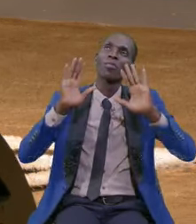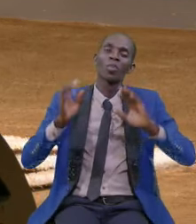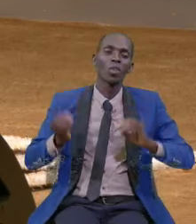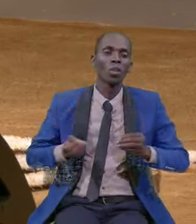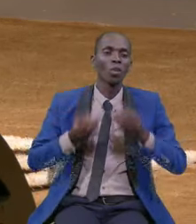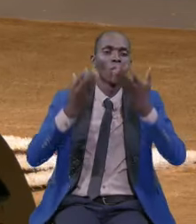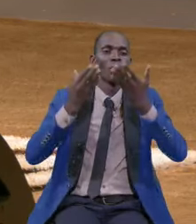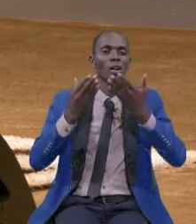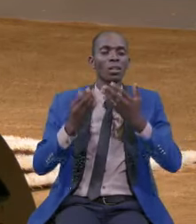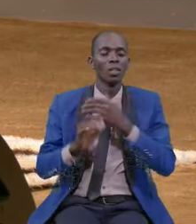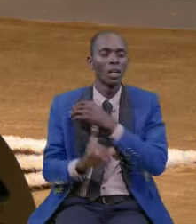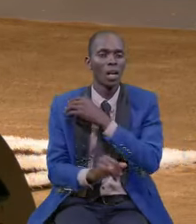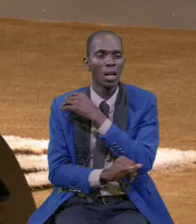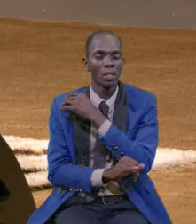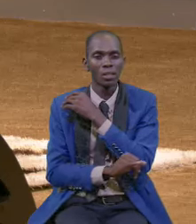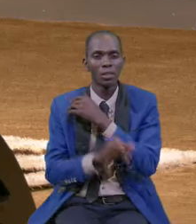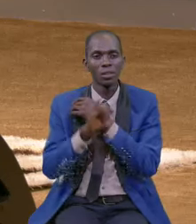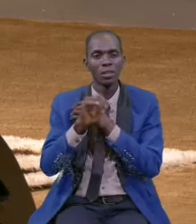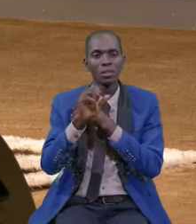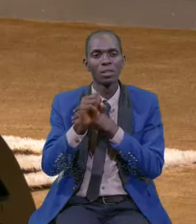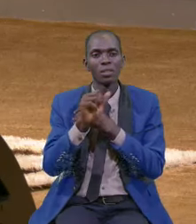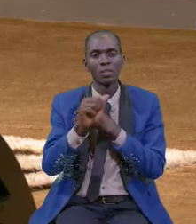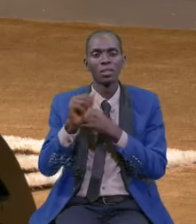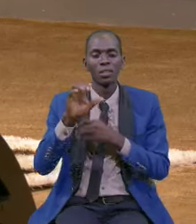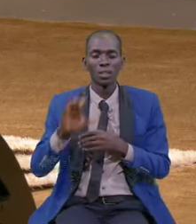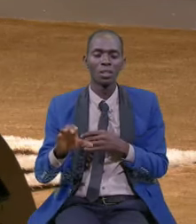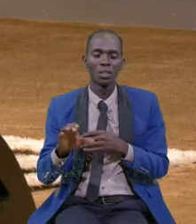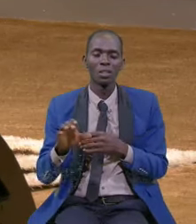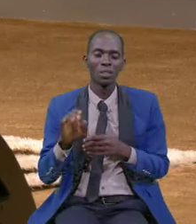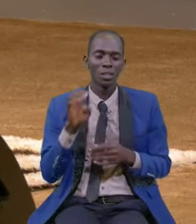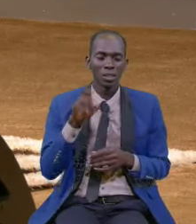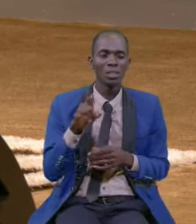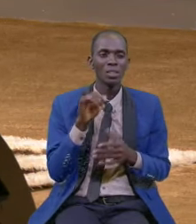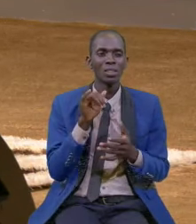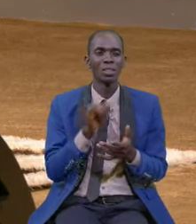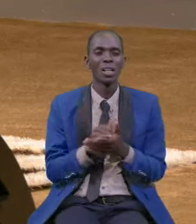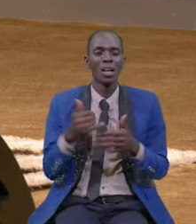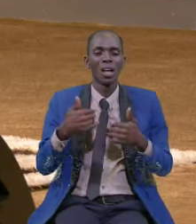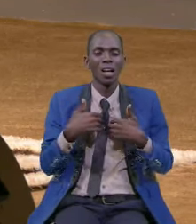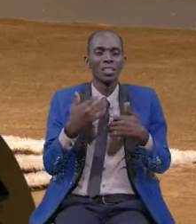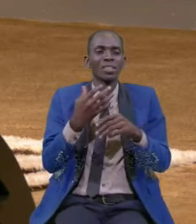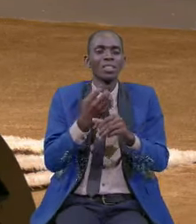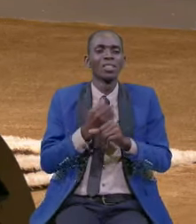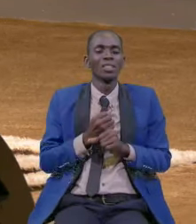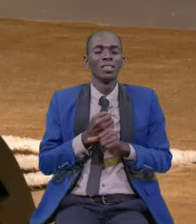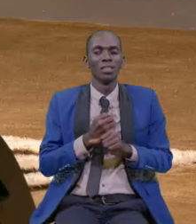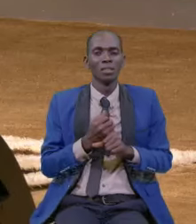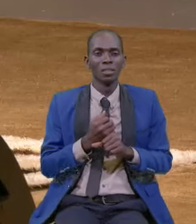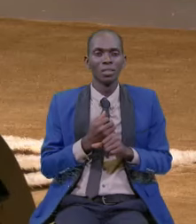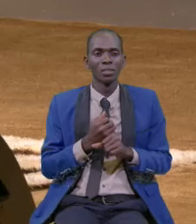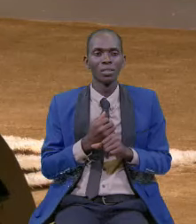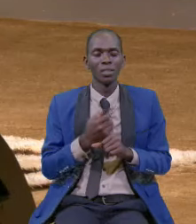promises offered up his only begotten son. Look at verse 18. In